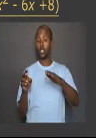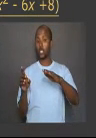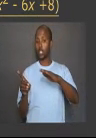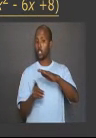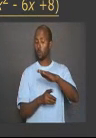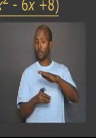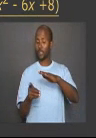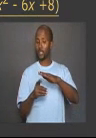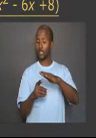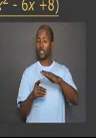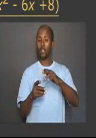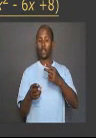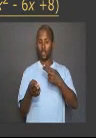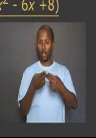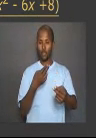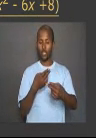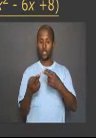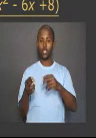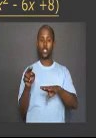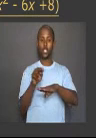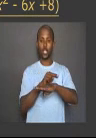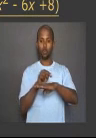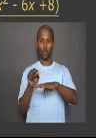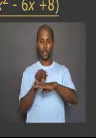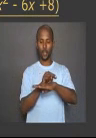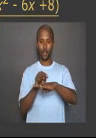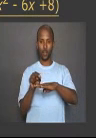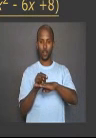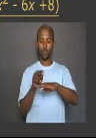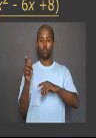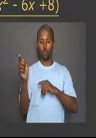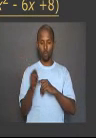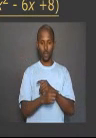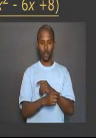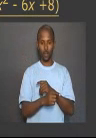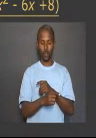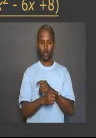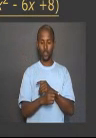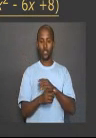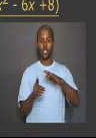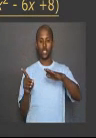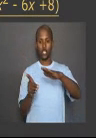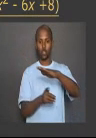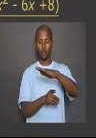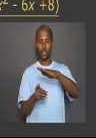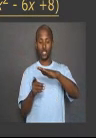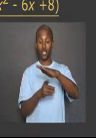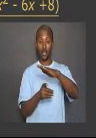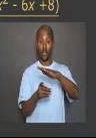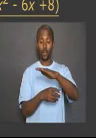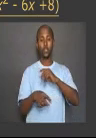denominator times the numerator over the denominator